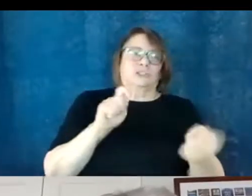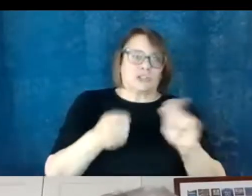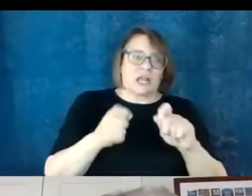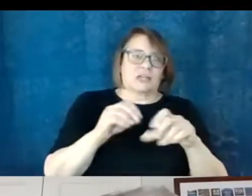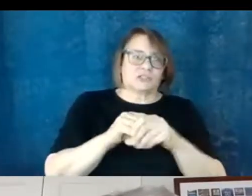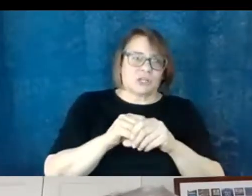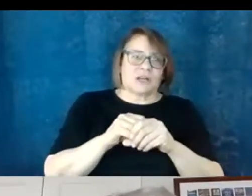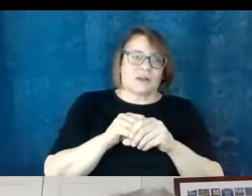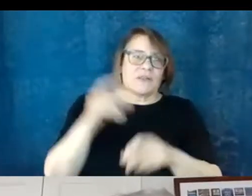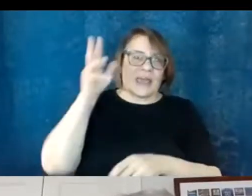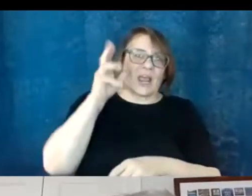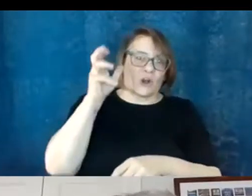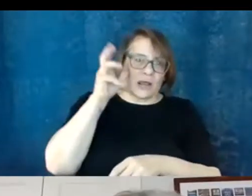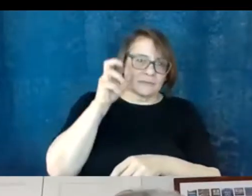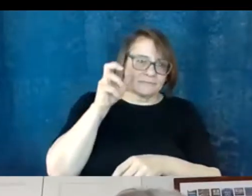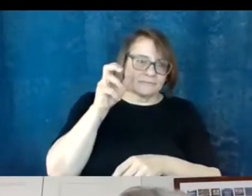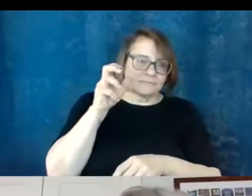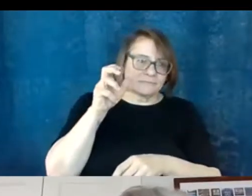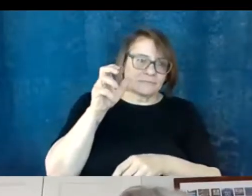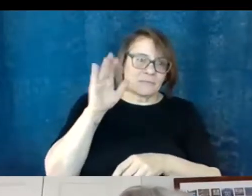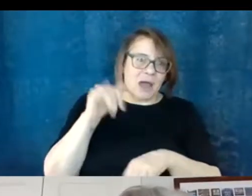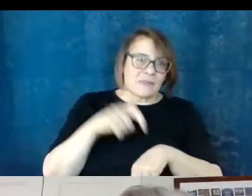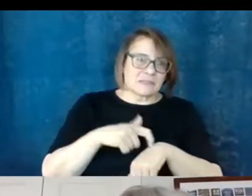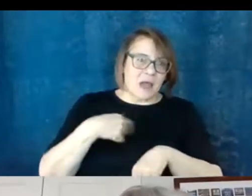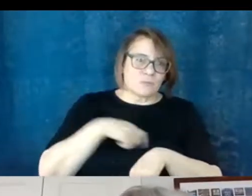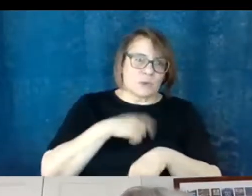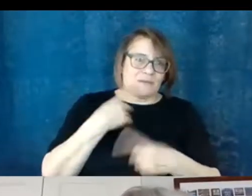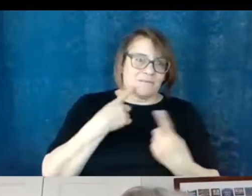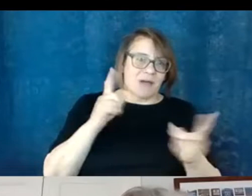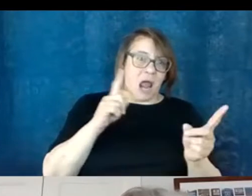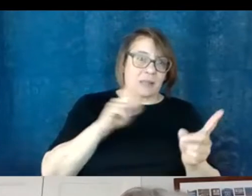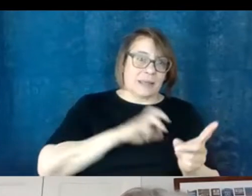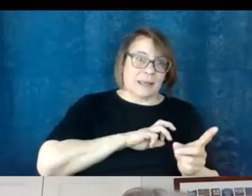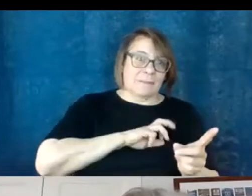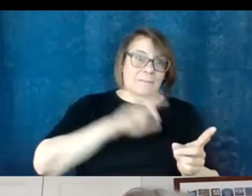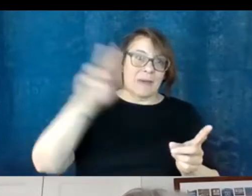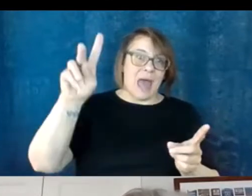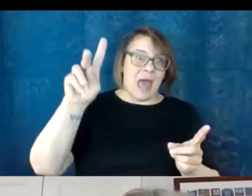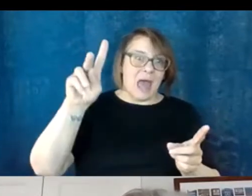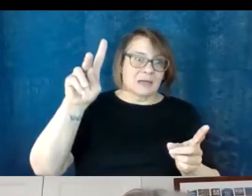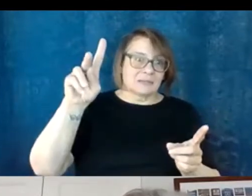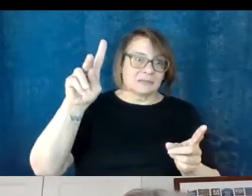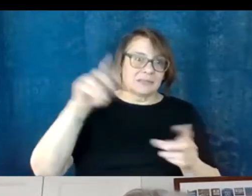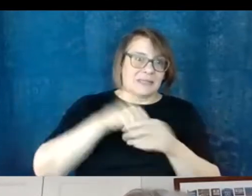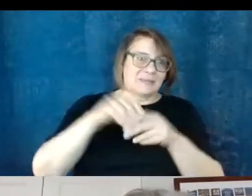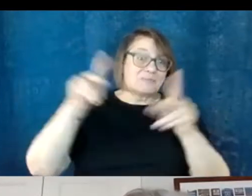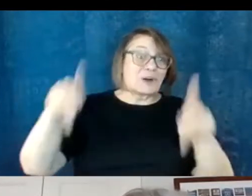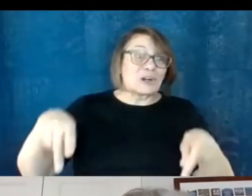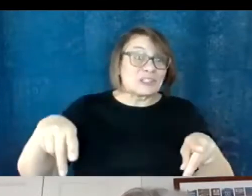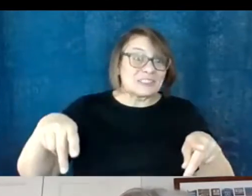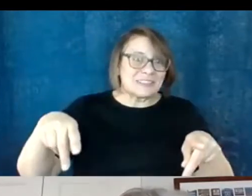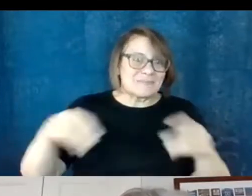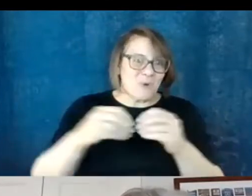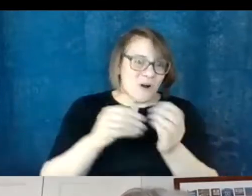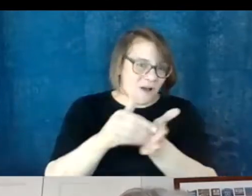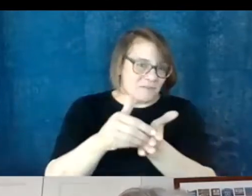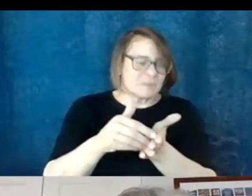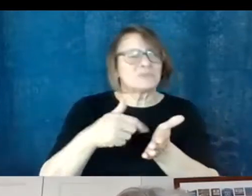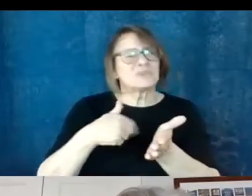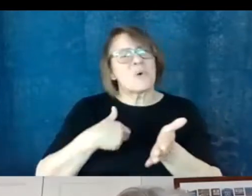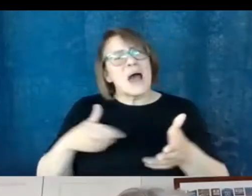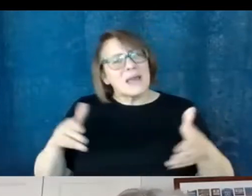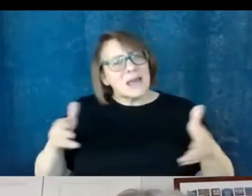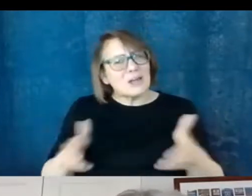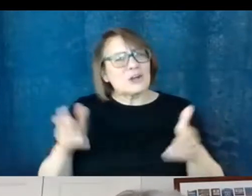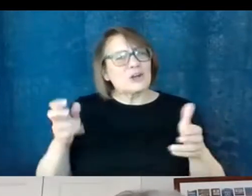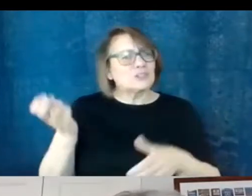implant hearing by the time that we all get out and are in person more often. So I would encourage